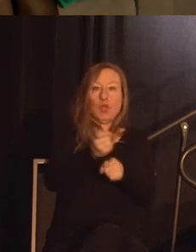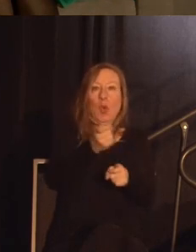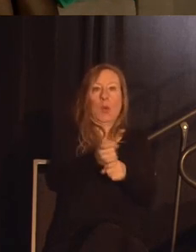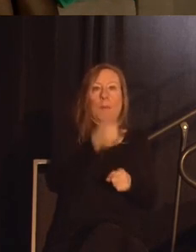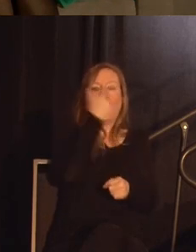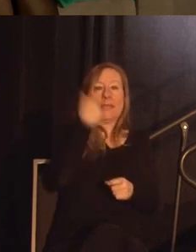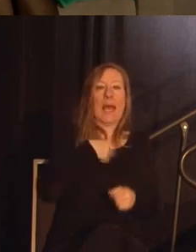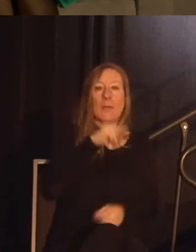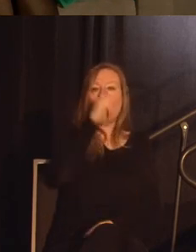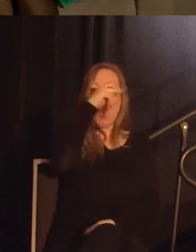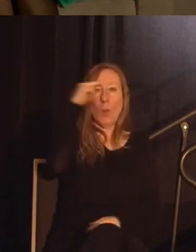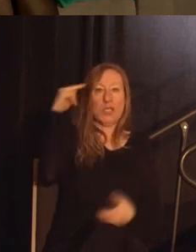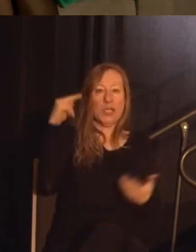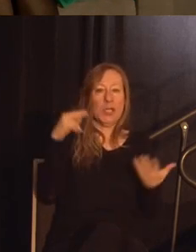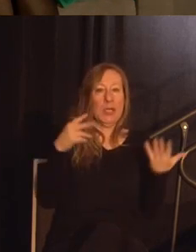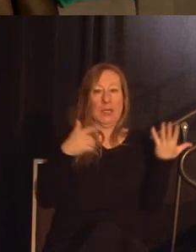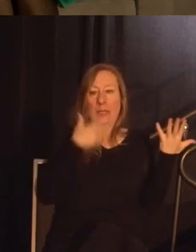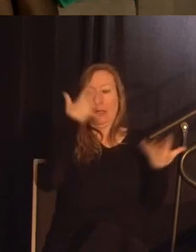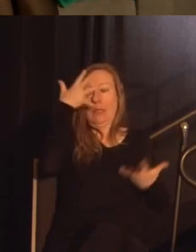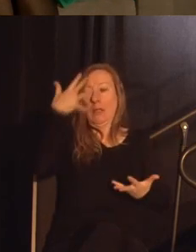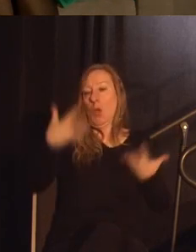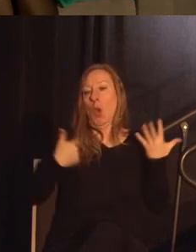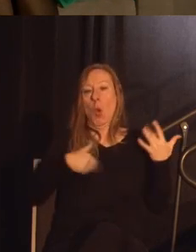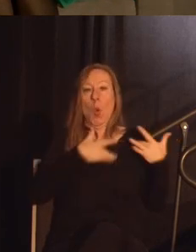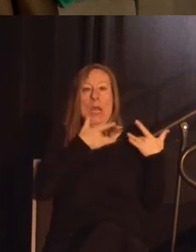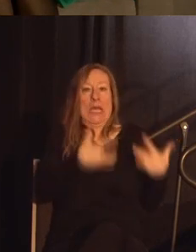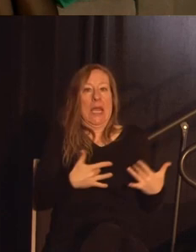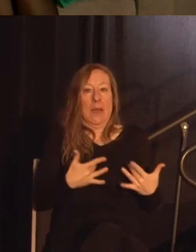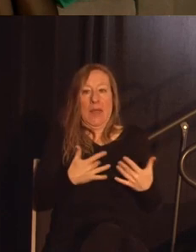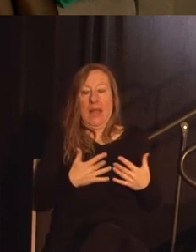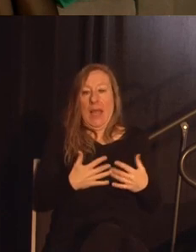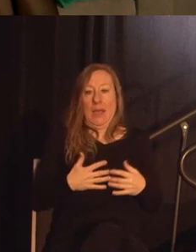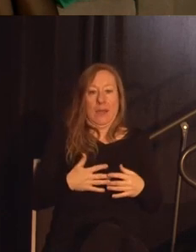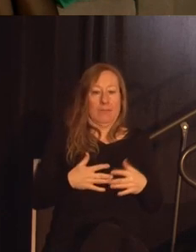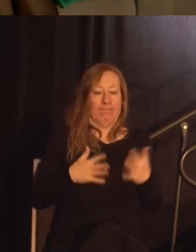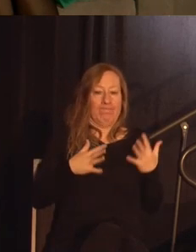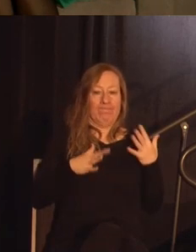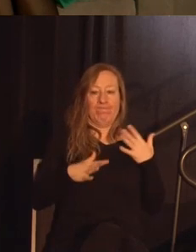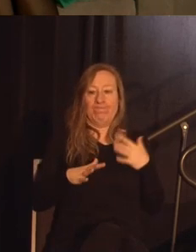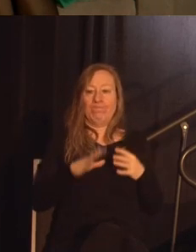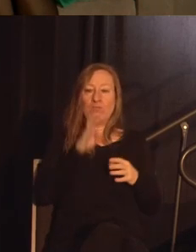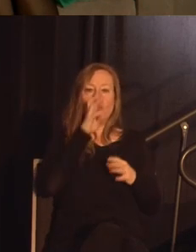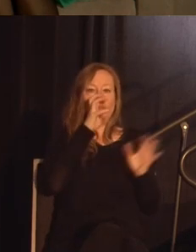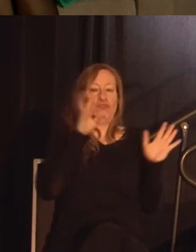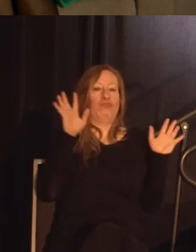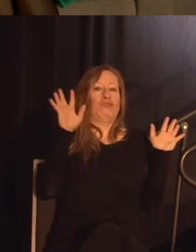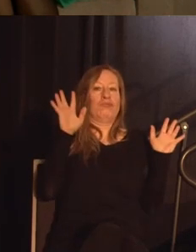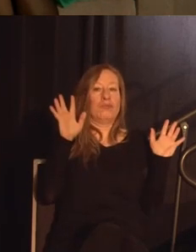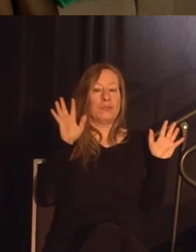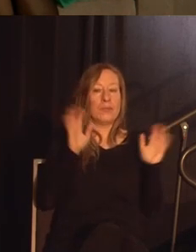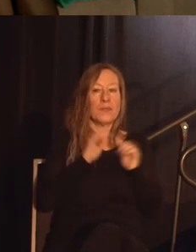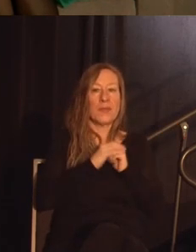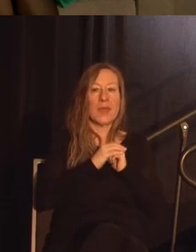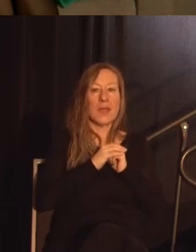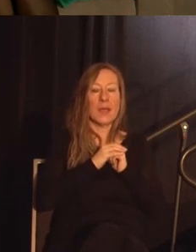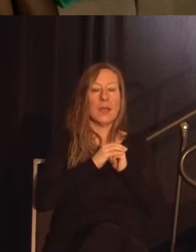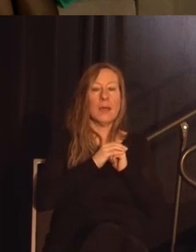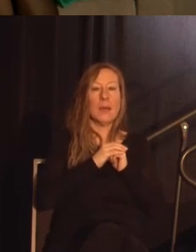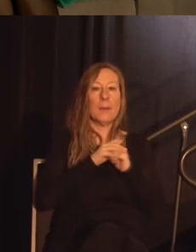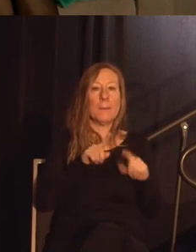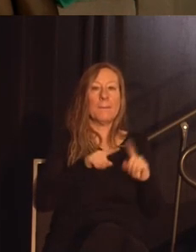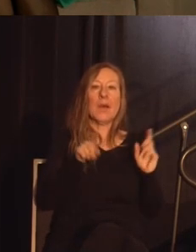I'm Norwegian, and I don't know, we're repressed, and I, you know, there are, you have